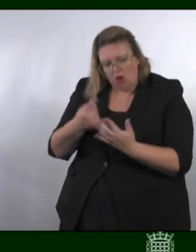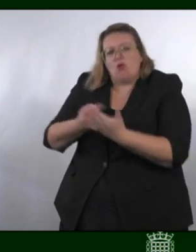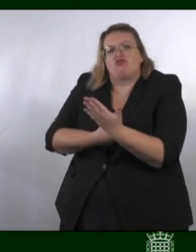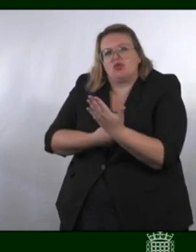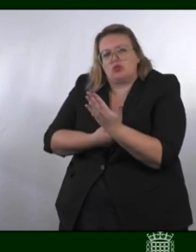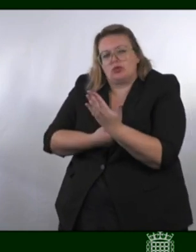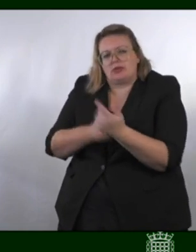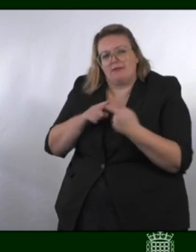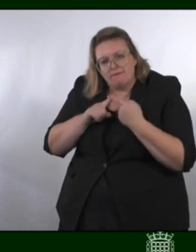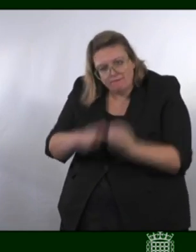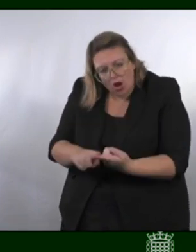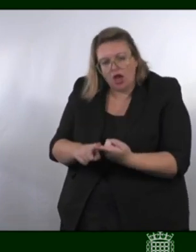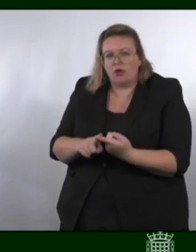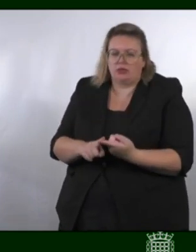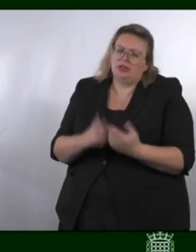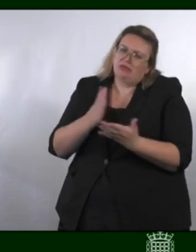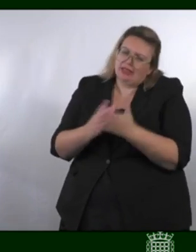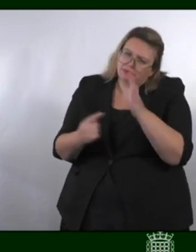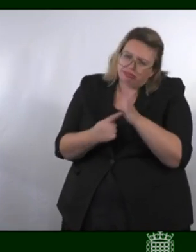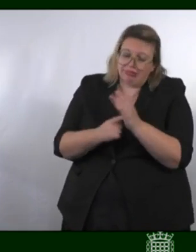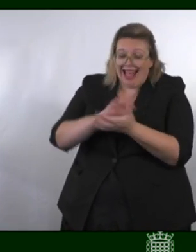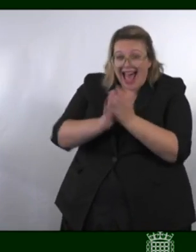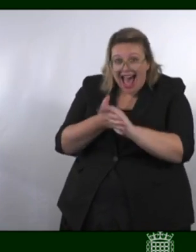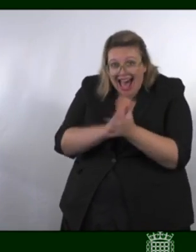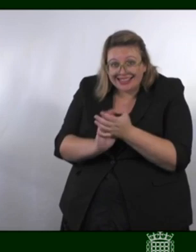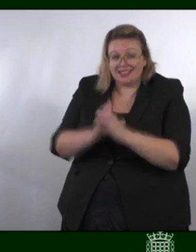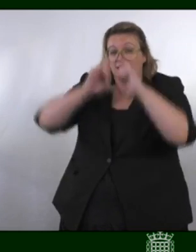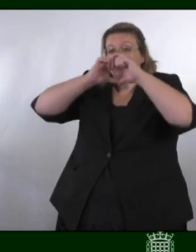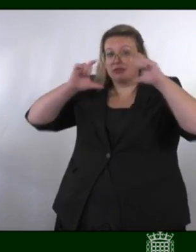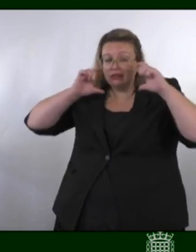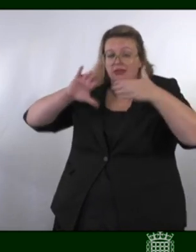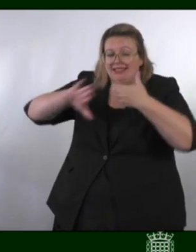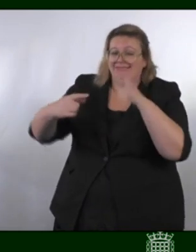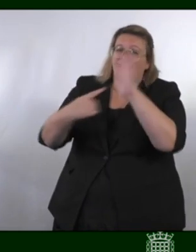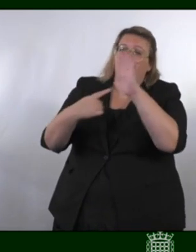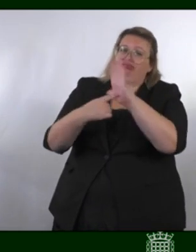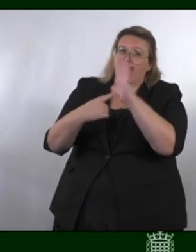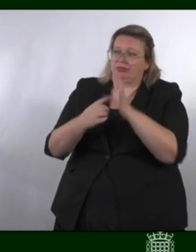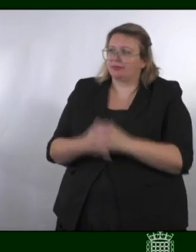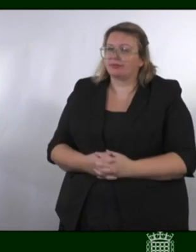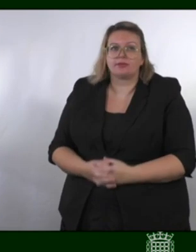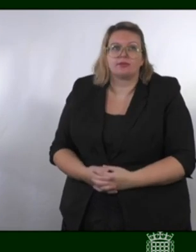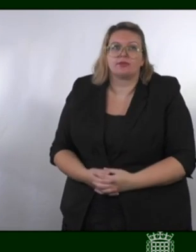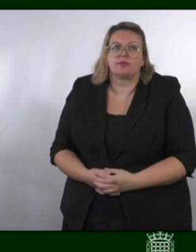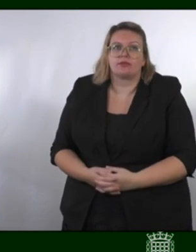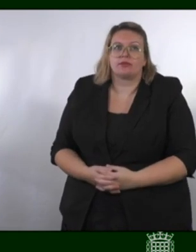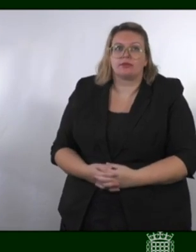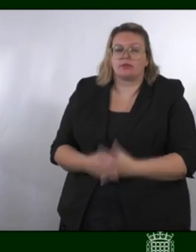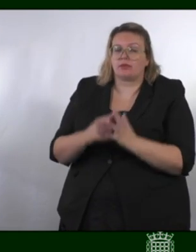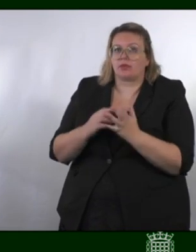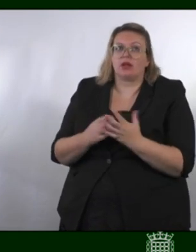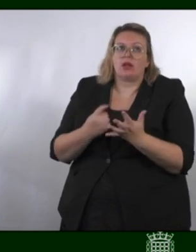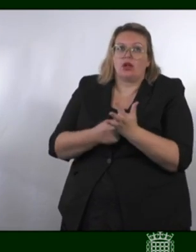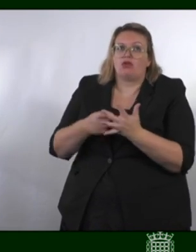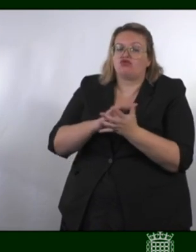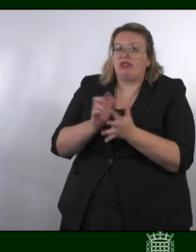to follow the guidance, particularly the hands, face, space basics. Thank you, Mr. Speaker. The people of Barnes in